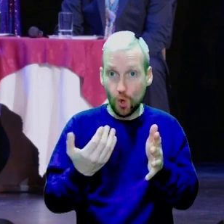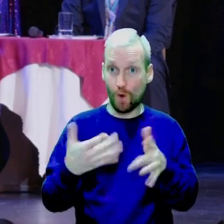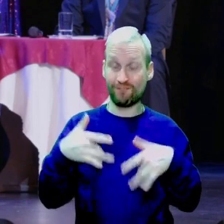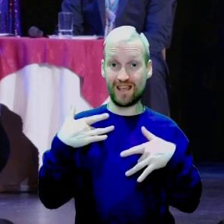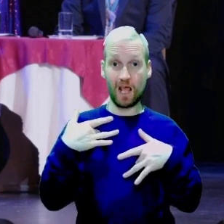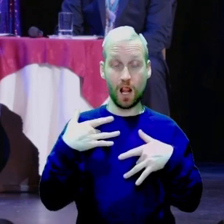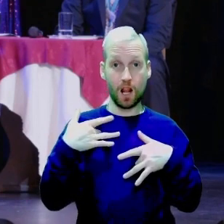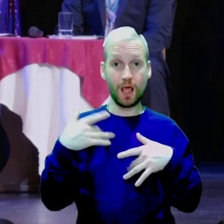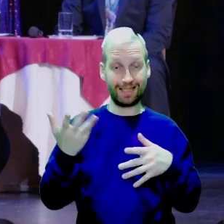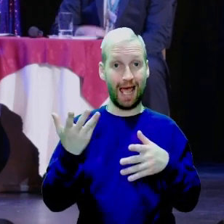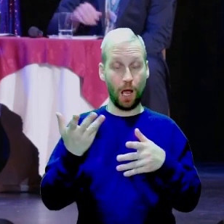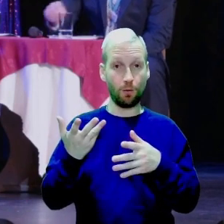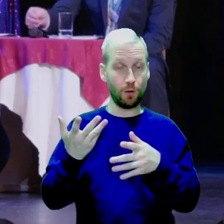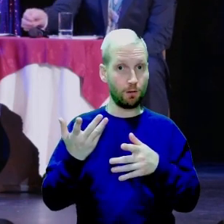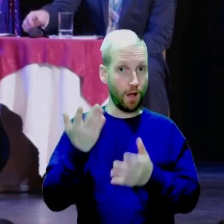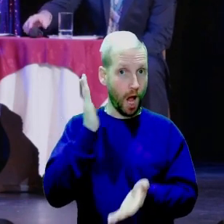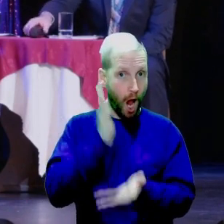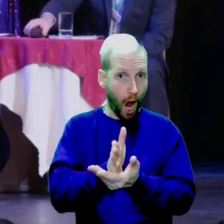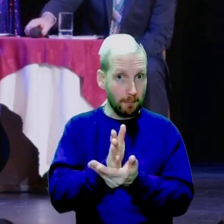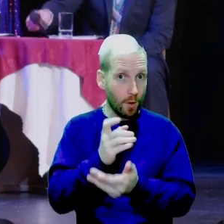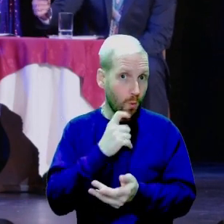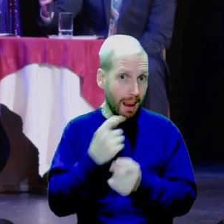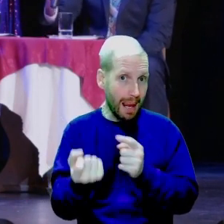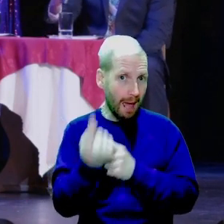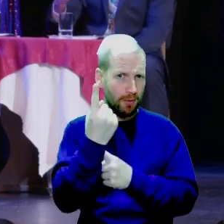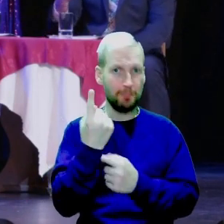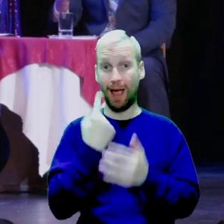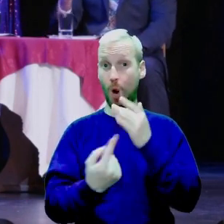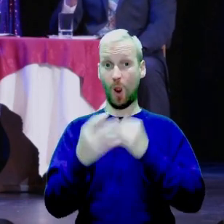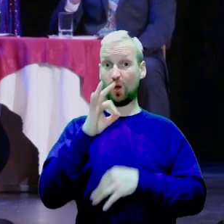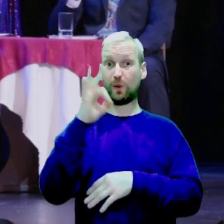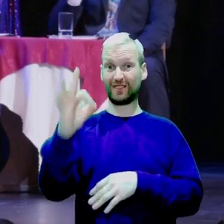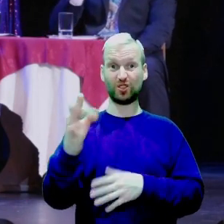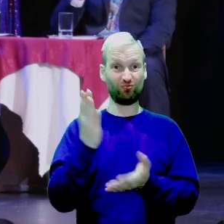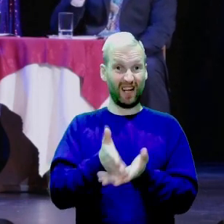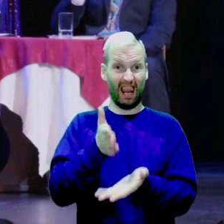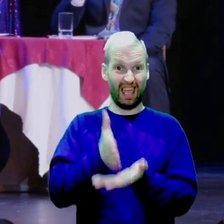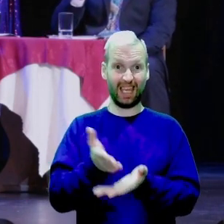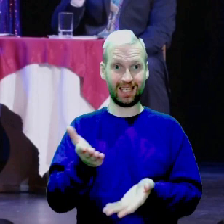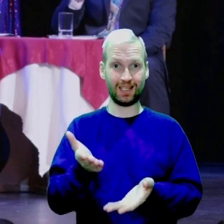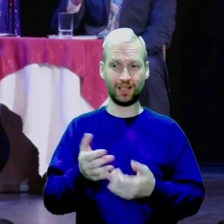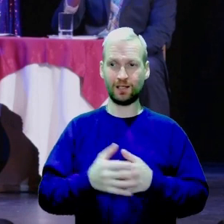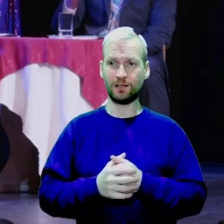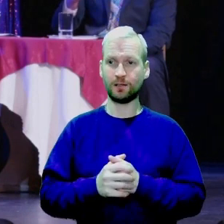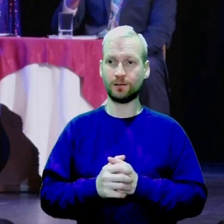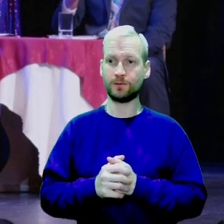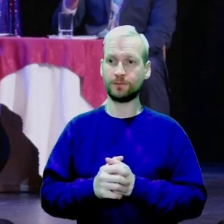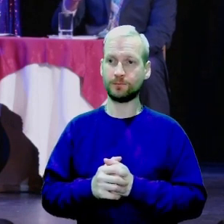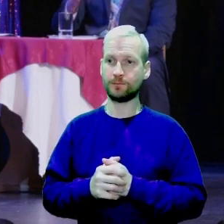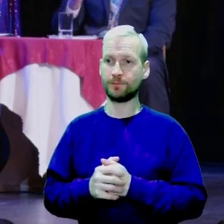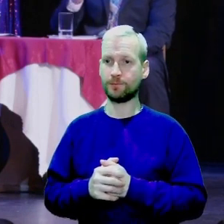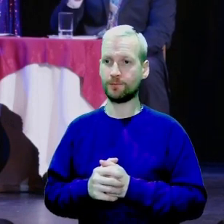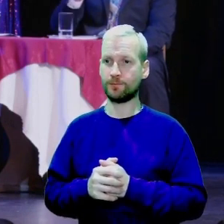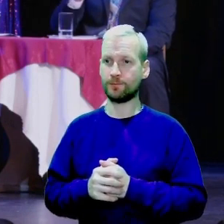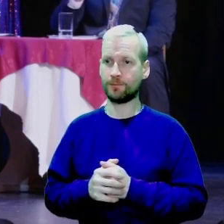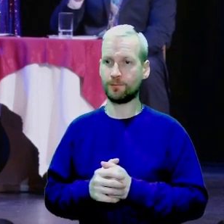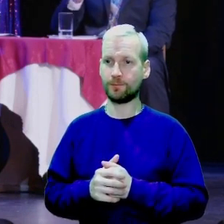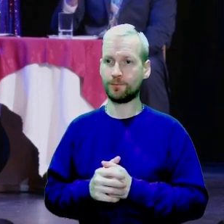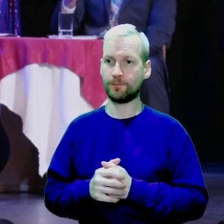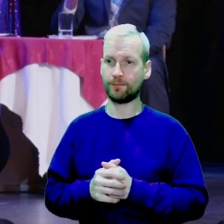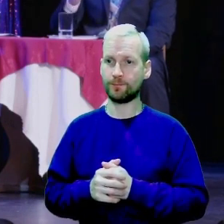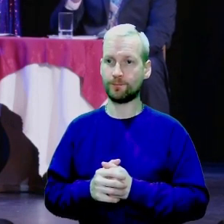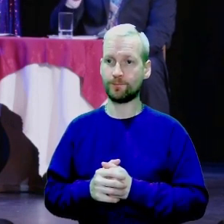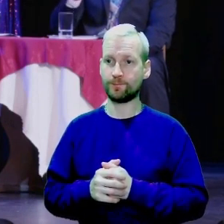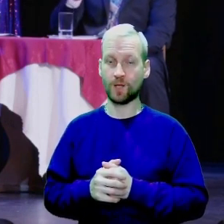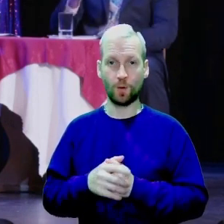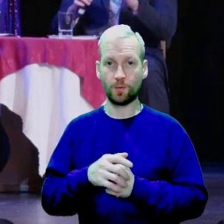actually now going to happen? I guess is my only question, really. So in terms of new hospital, do